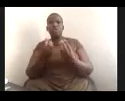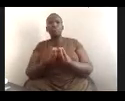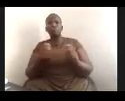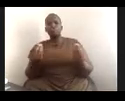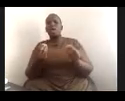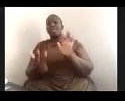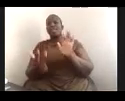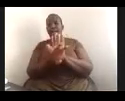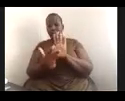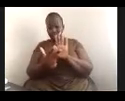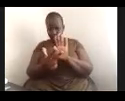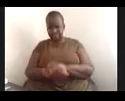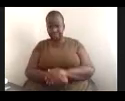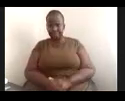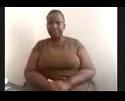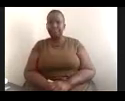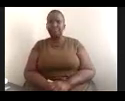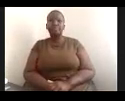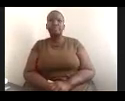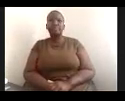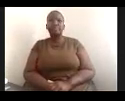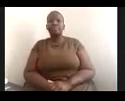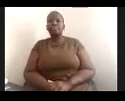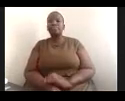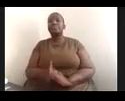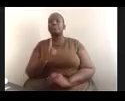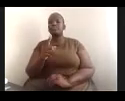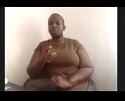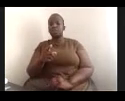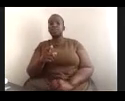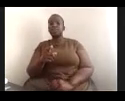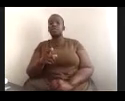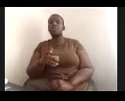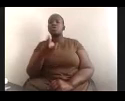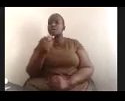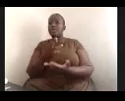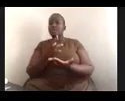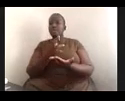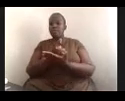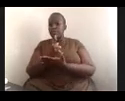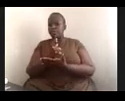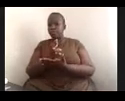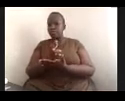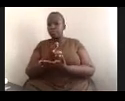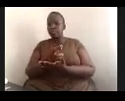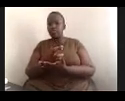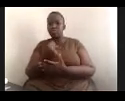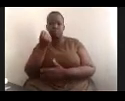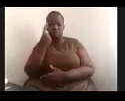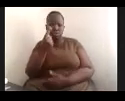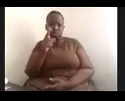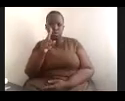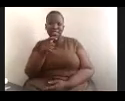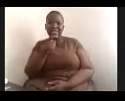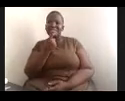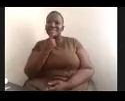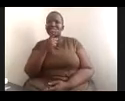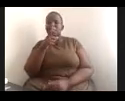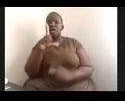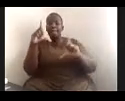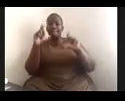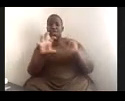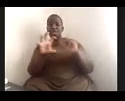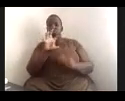Act. And you've got the right to influence what it says. And there's a picture on the